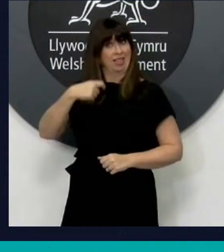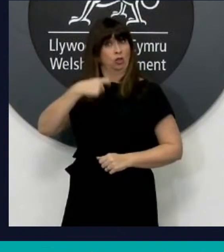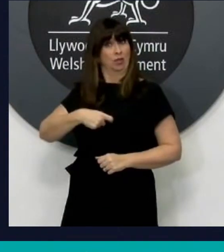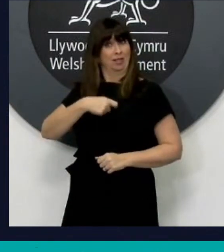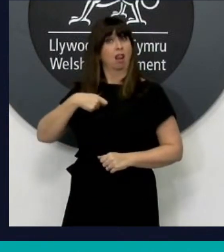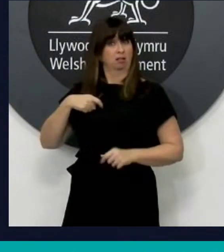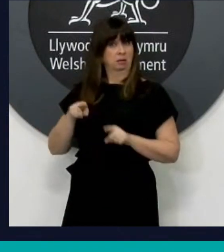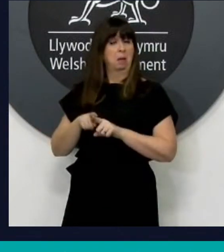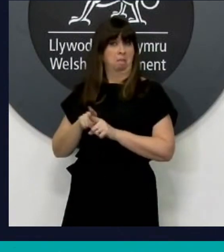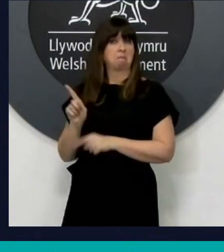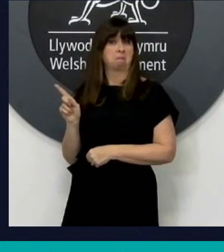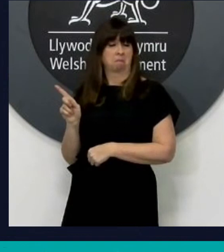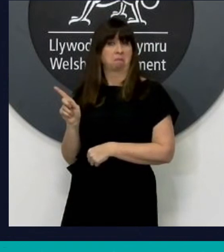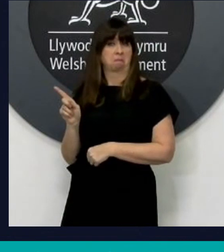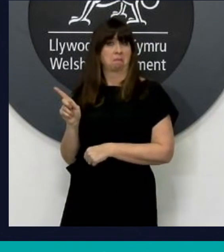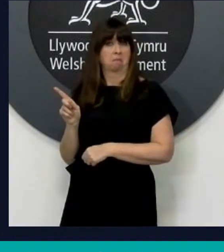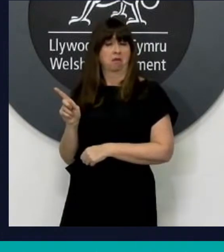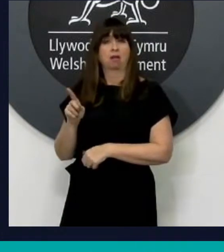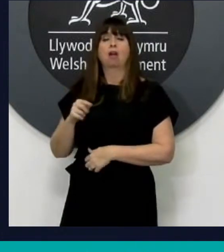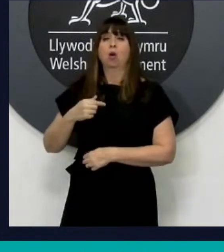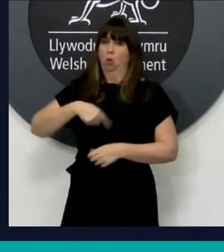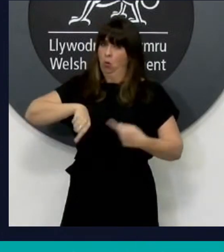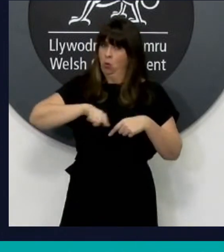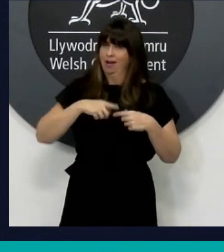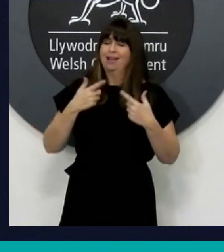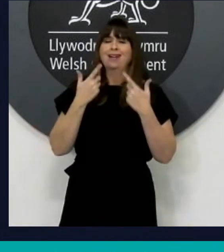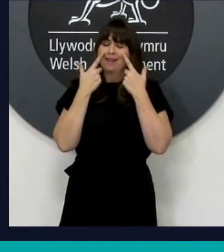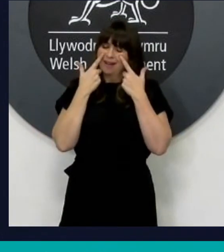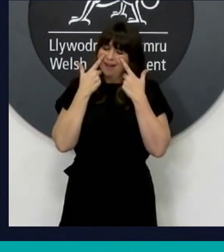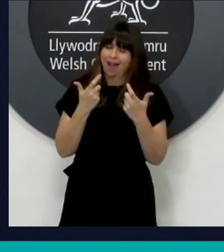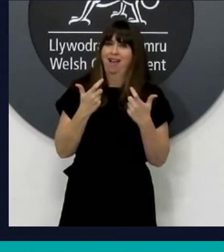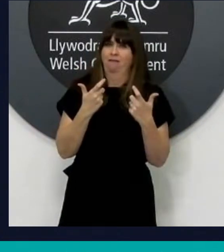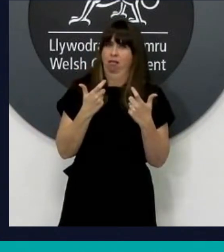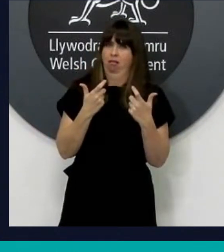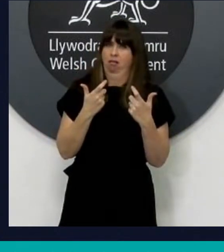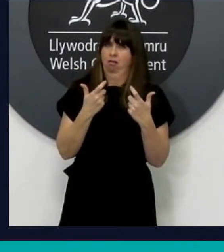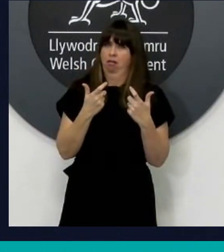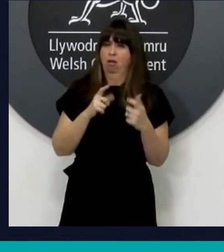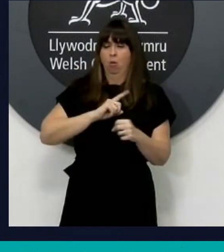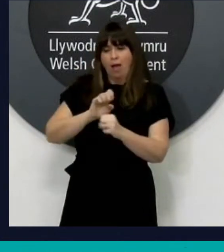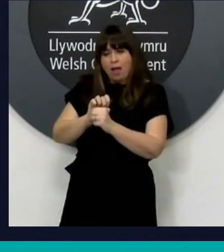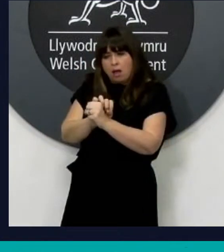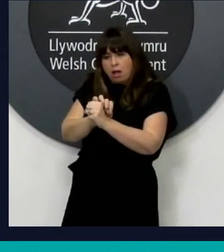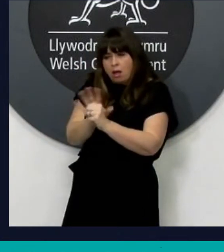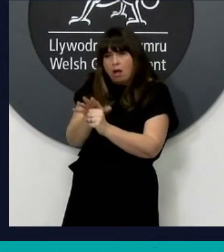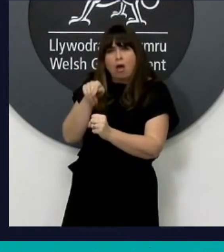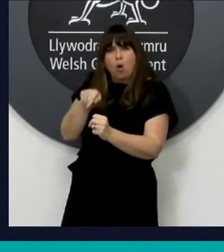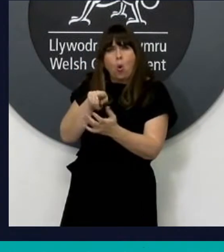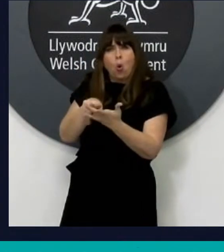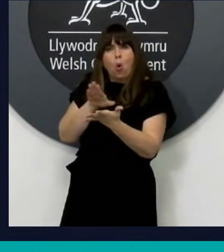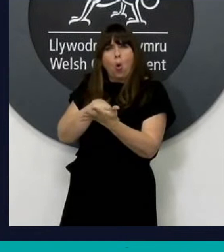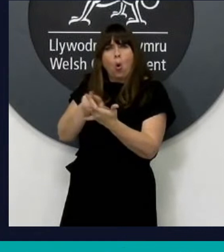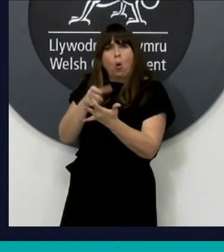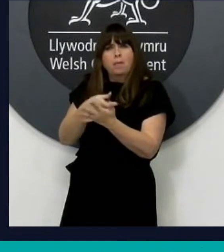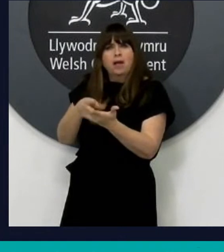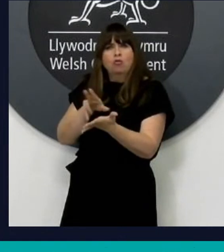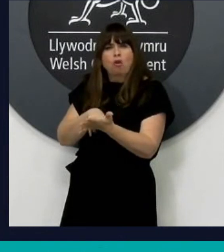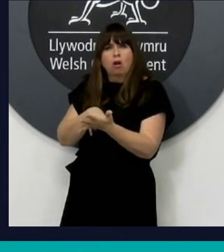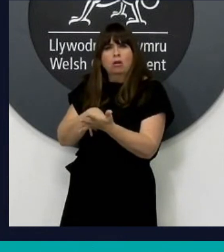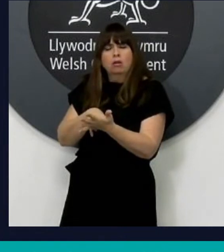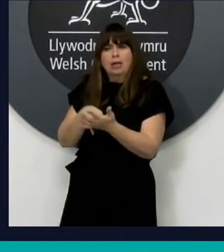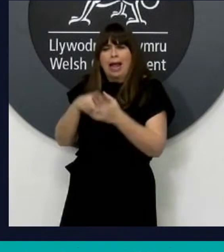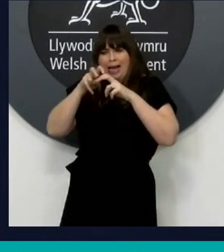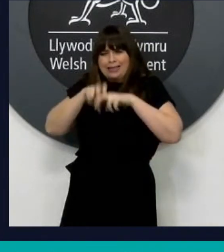So we are being precautionary because the science on this new variant will not be fully known for